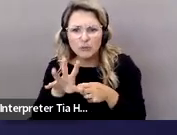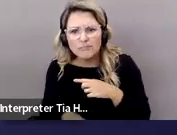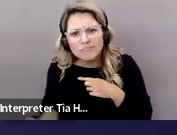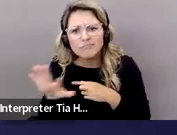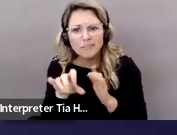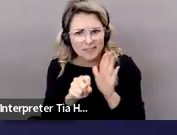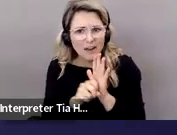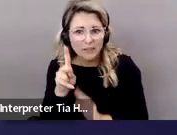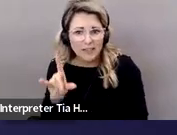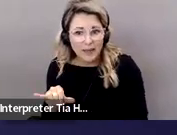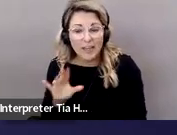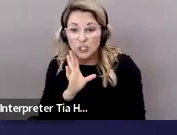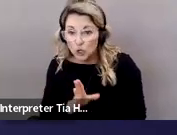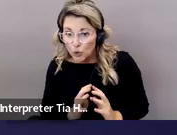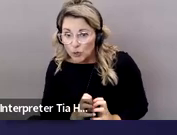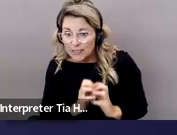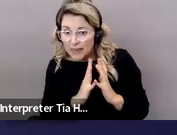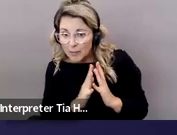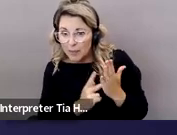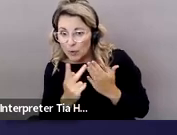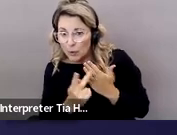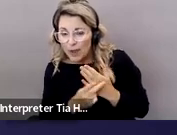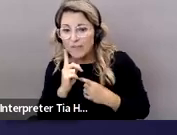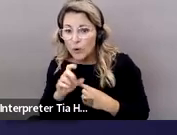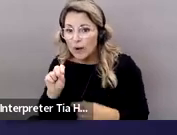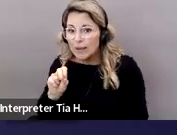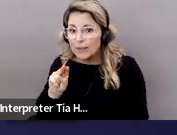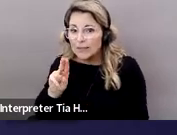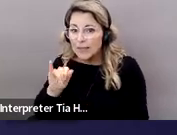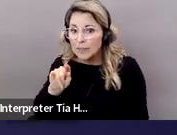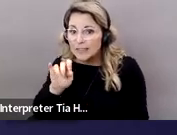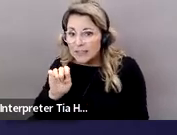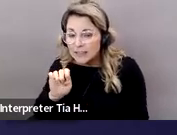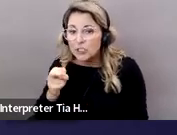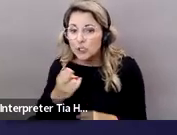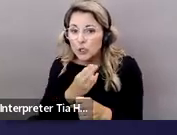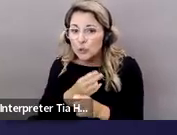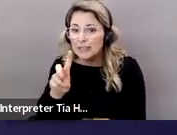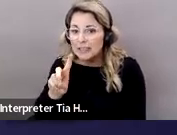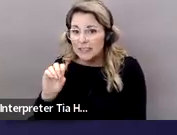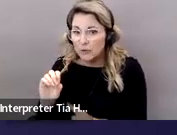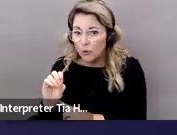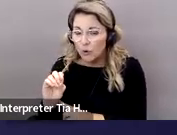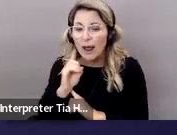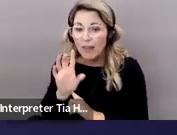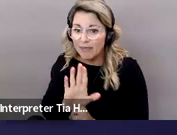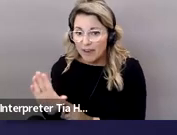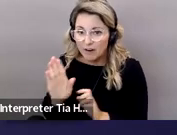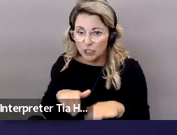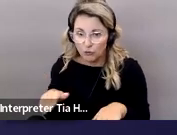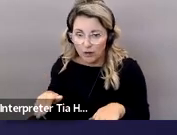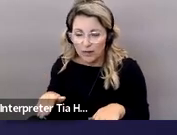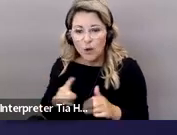again, for persons who have substance use disorder and their children we're doing some team building to apply for a